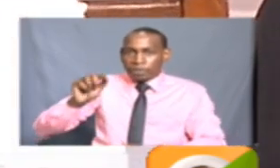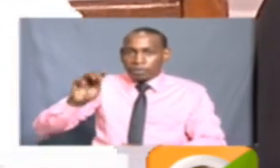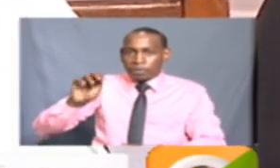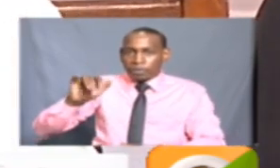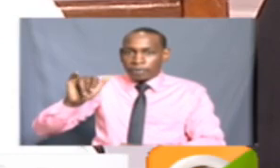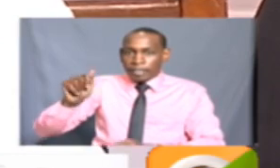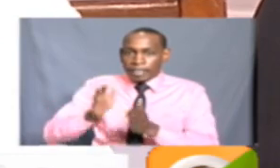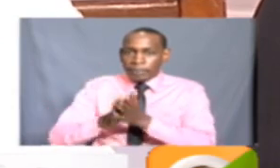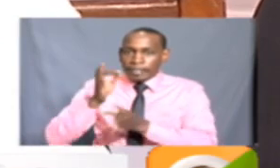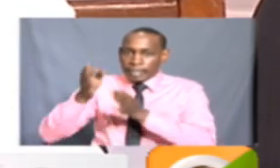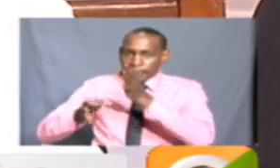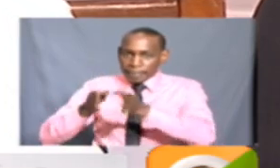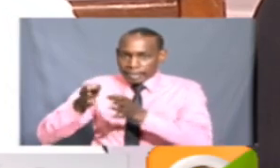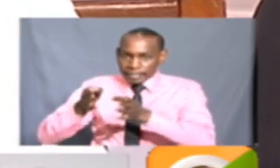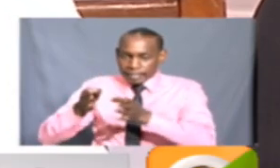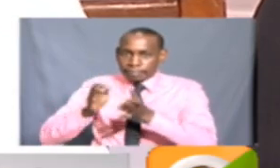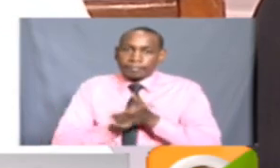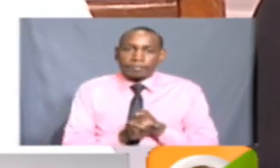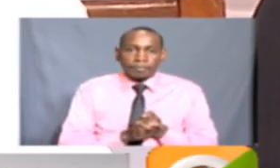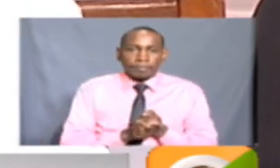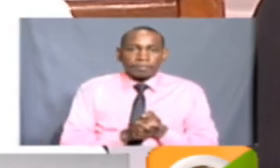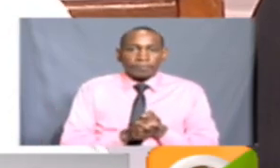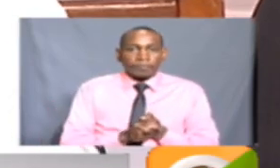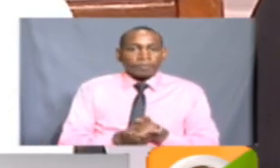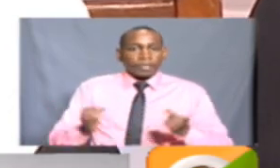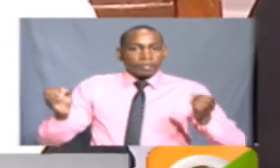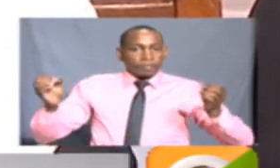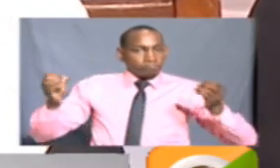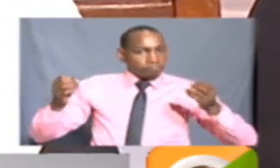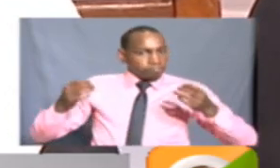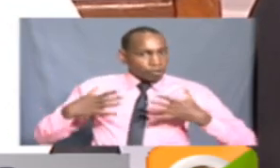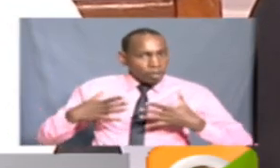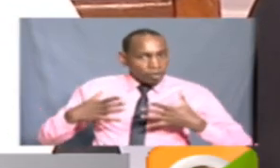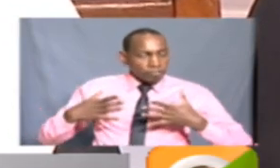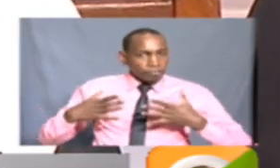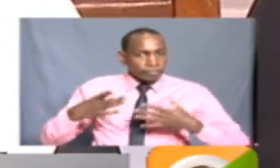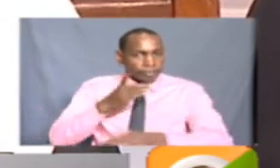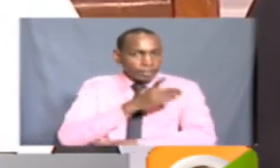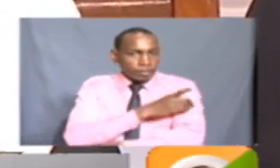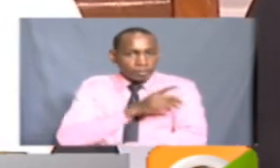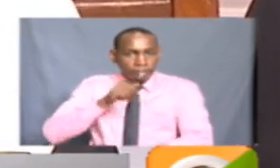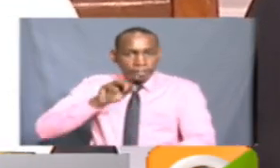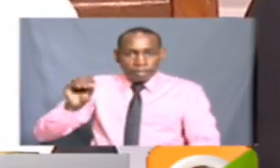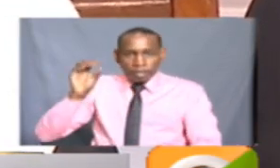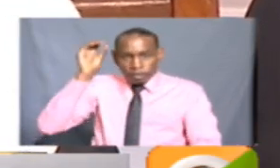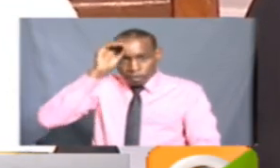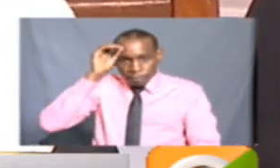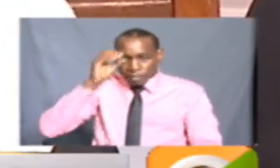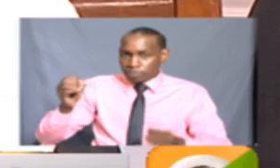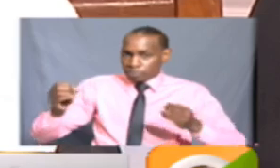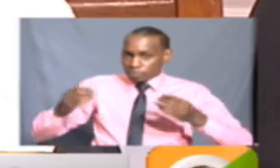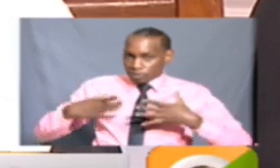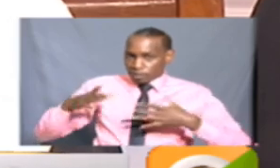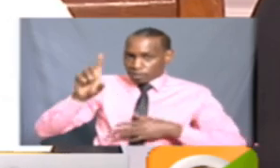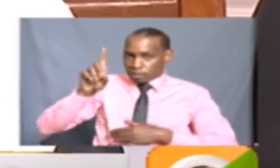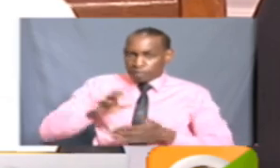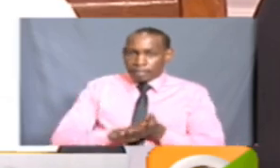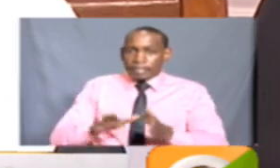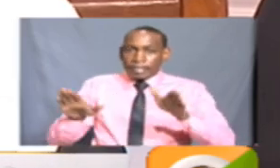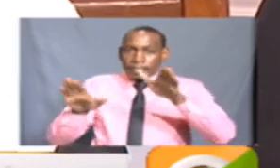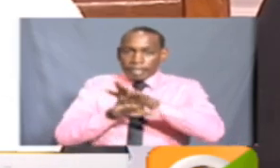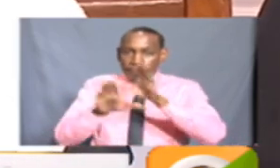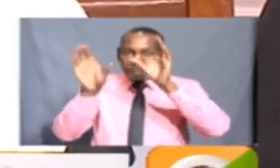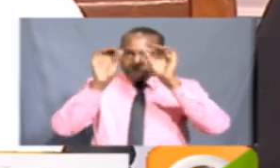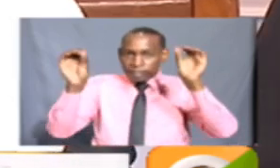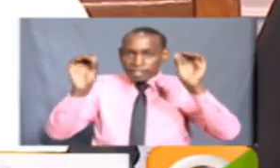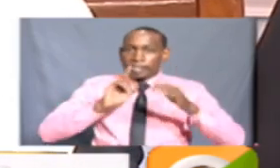and Mbakasi. A shocker, Dr. PLO, in your opinion, was it a shocker? Because Deputy President William Ruto